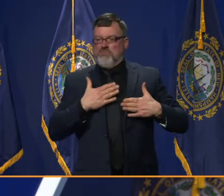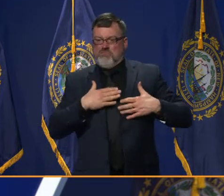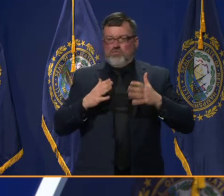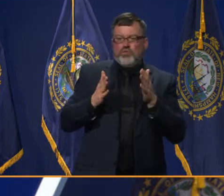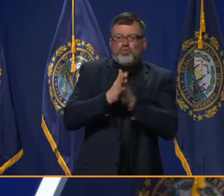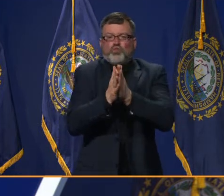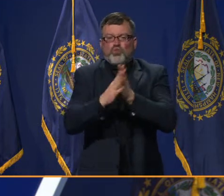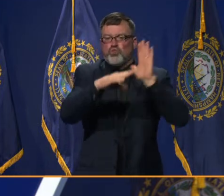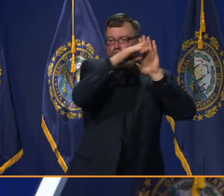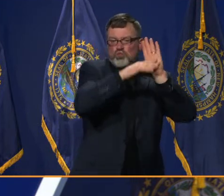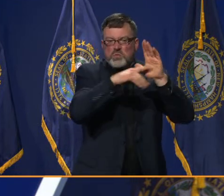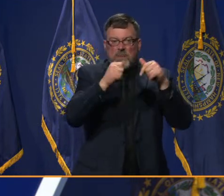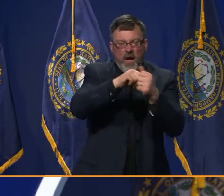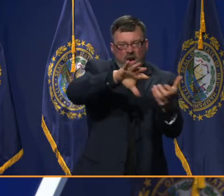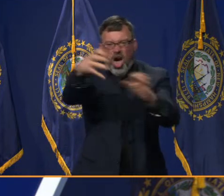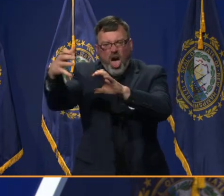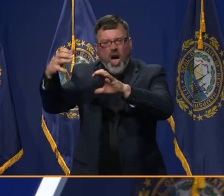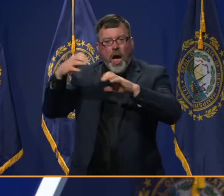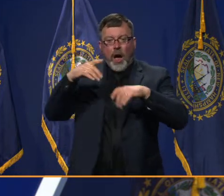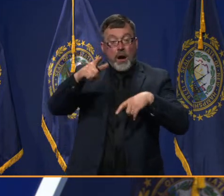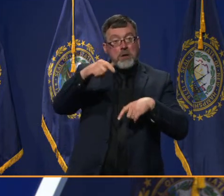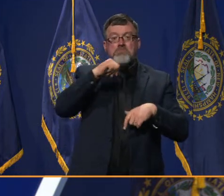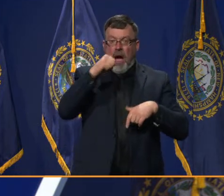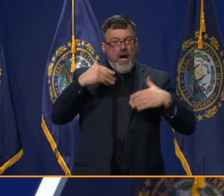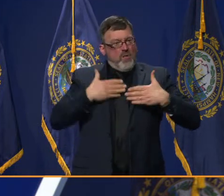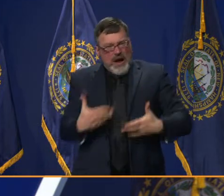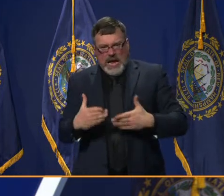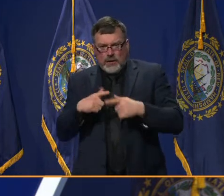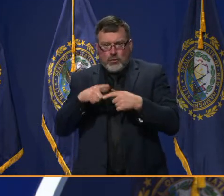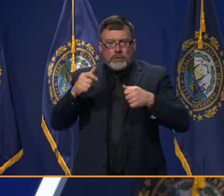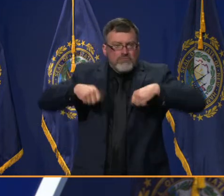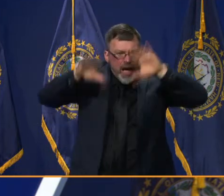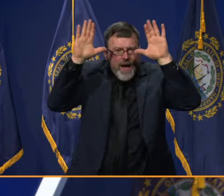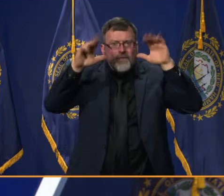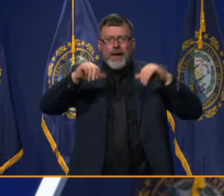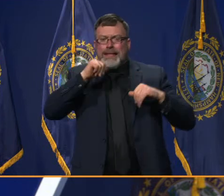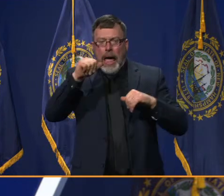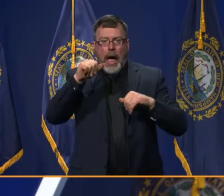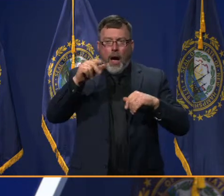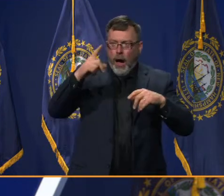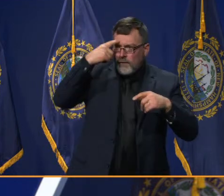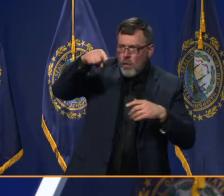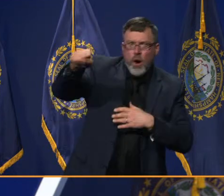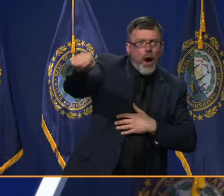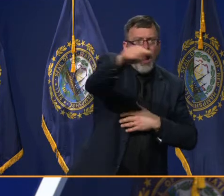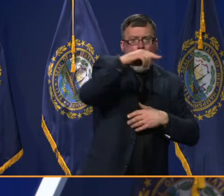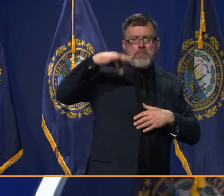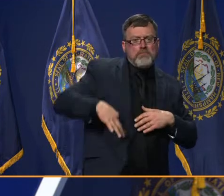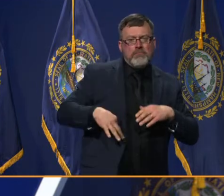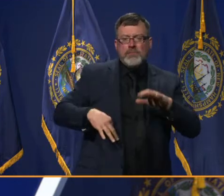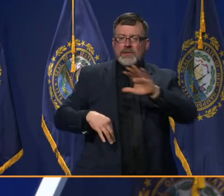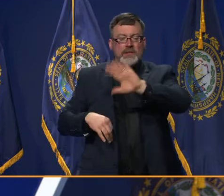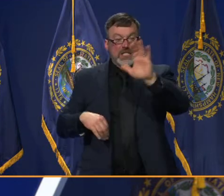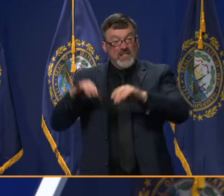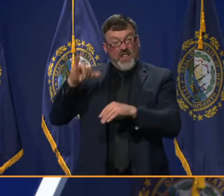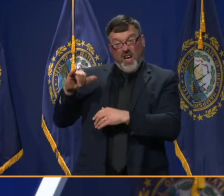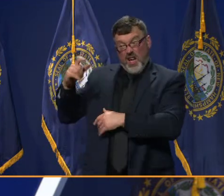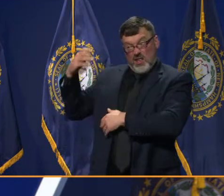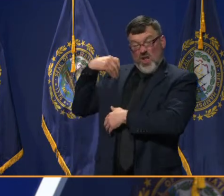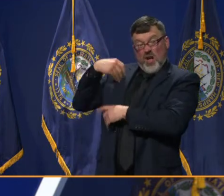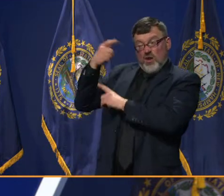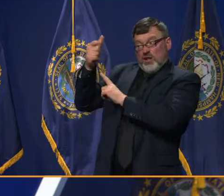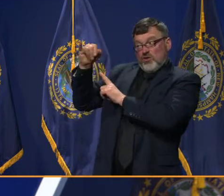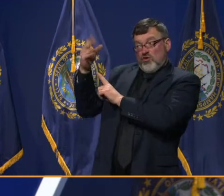make sacrifices for the good of our communities. That is not what General John Stark envisioned when he spoke those perpetual